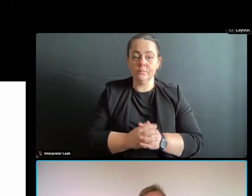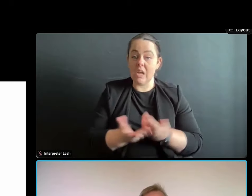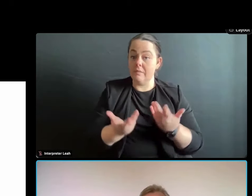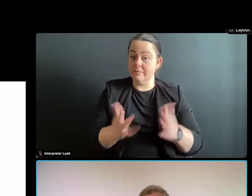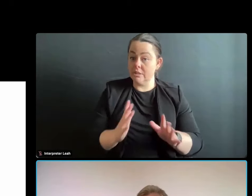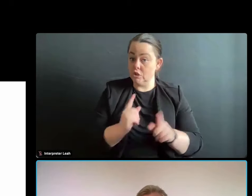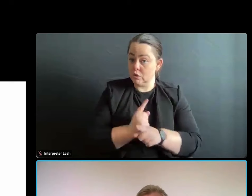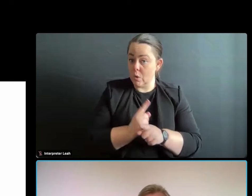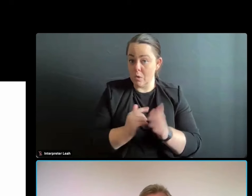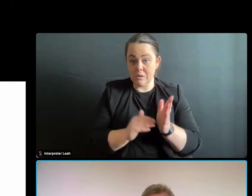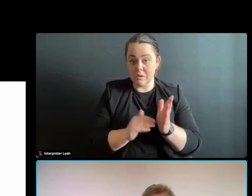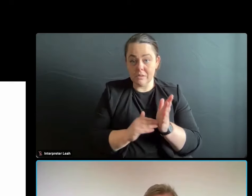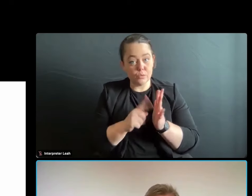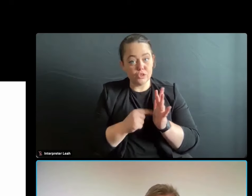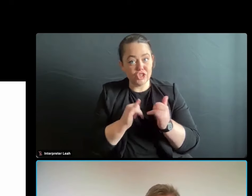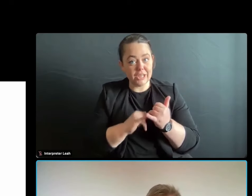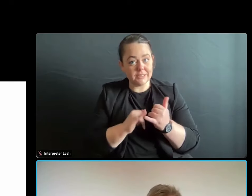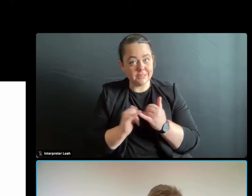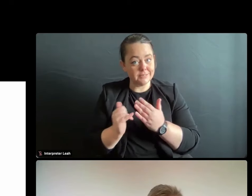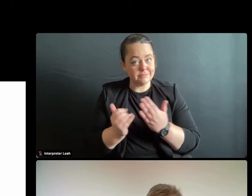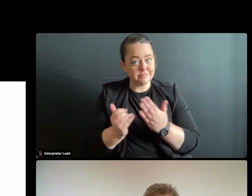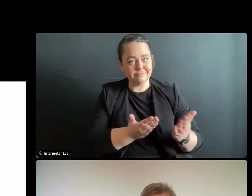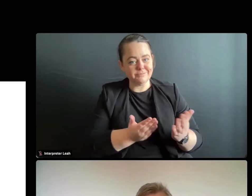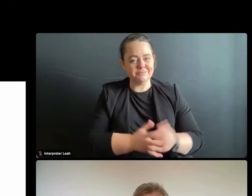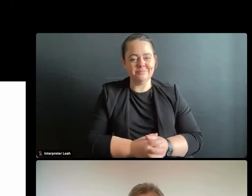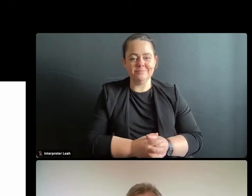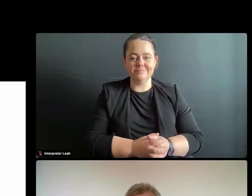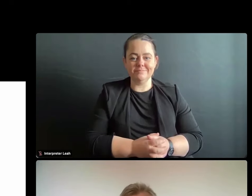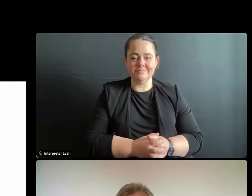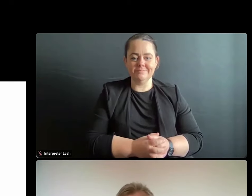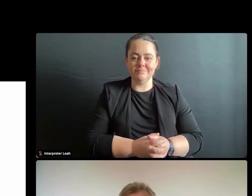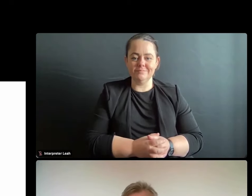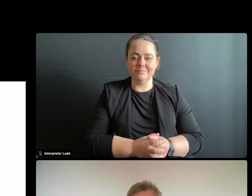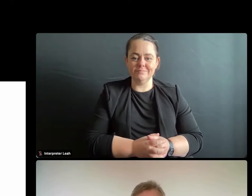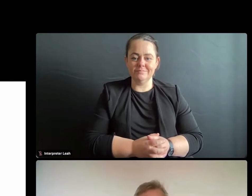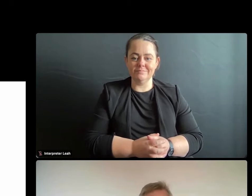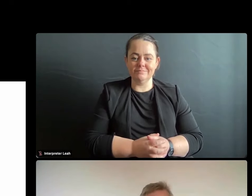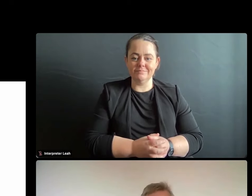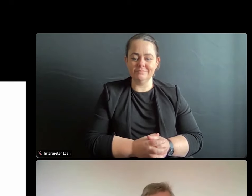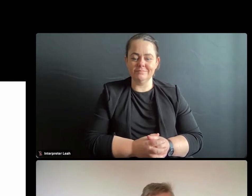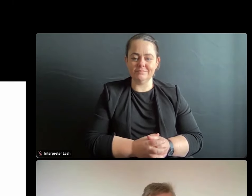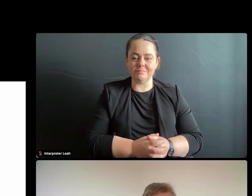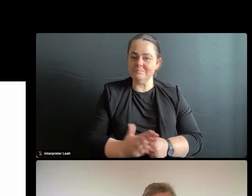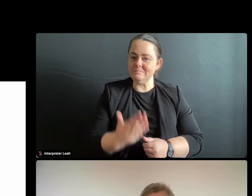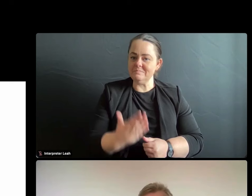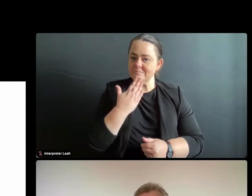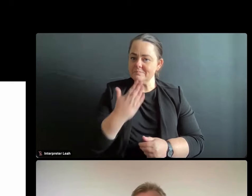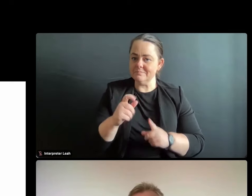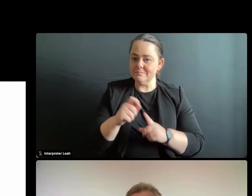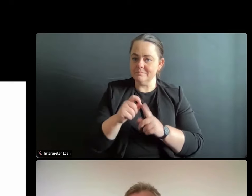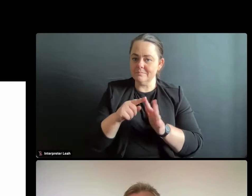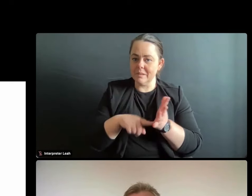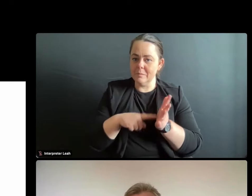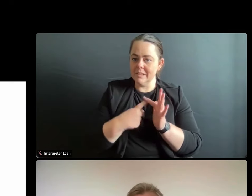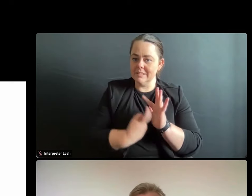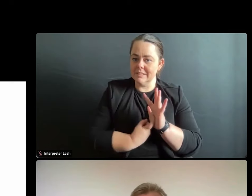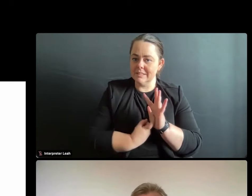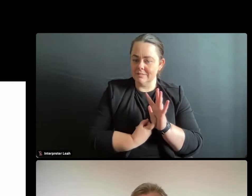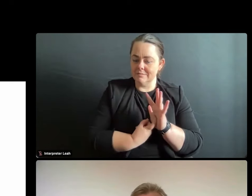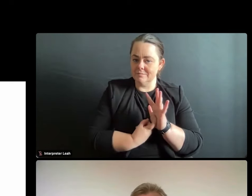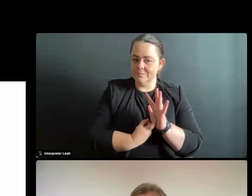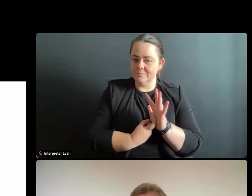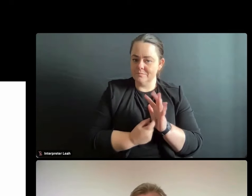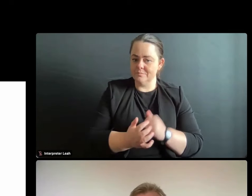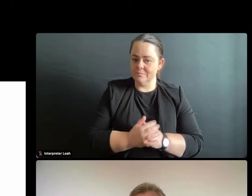you, Jess. Thank you so much, Peter. I think the questions that have come through actually do relate to